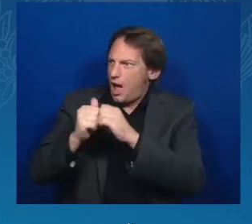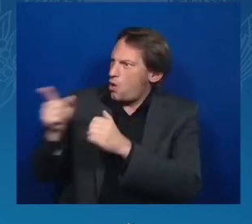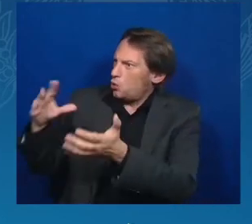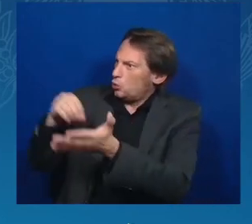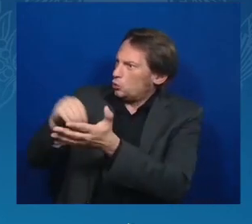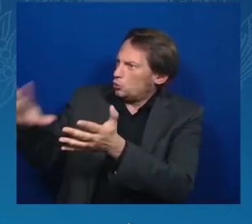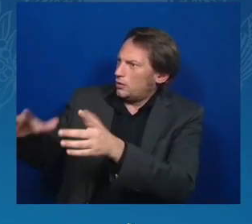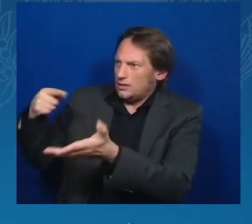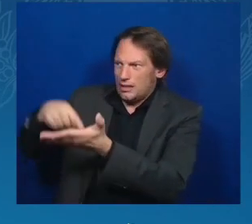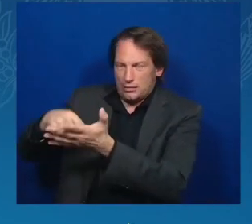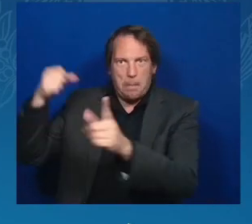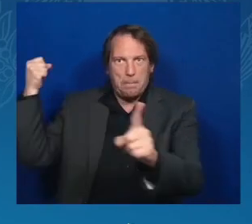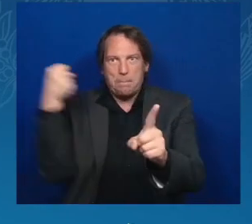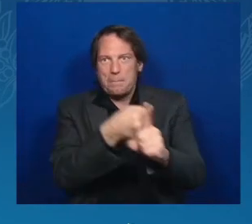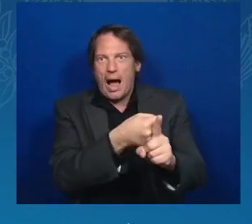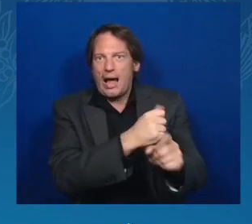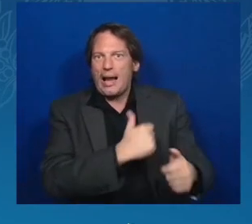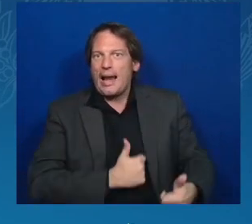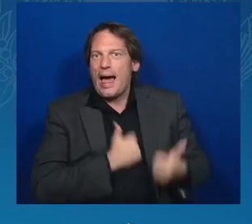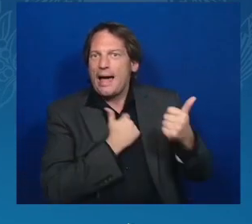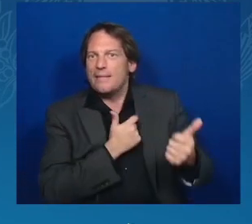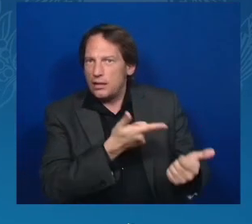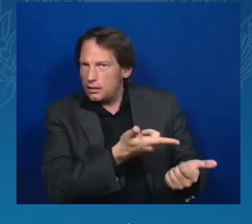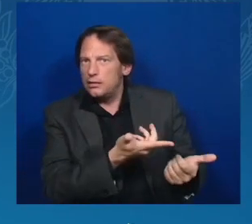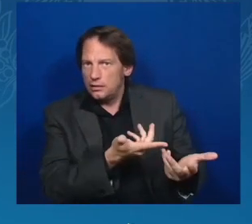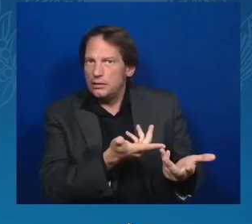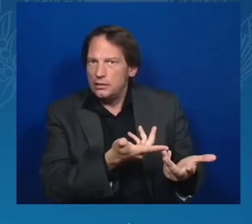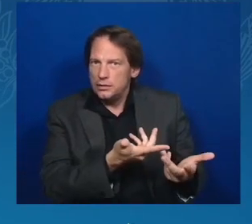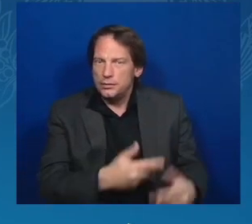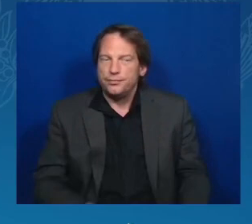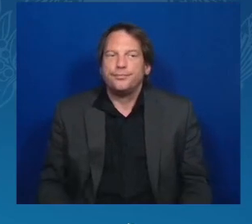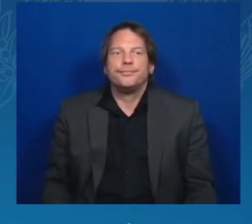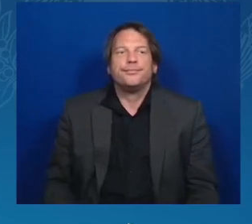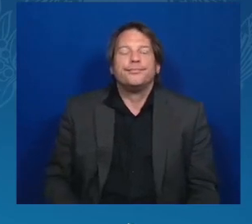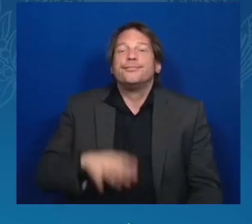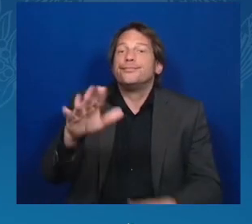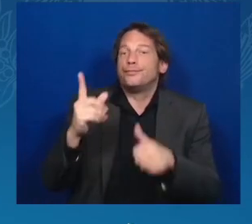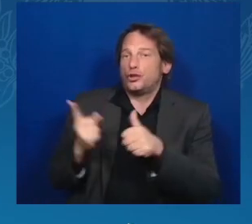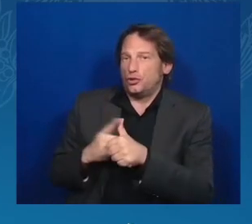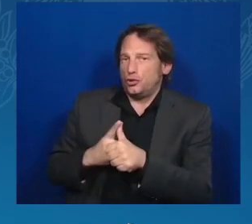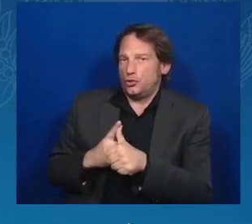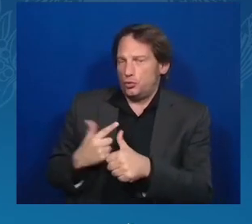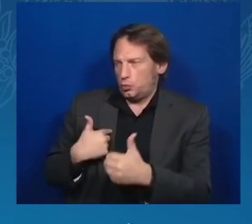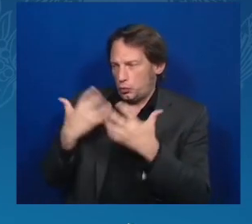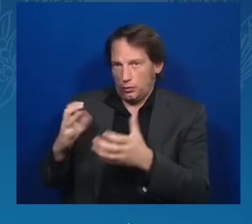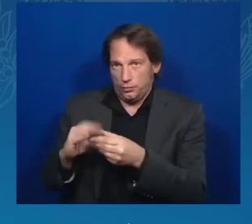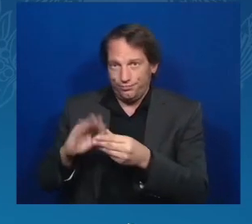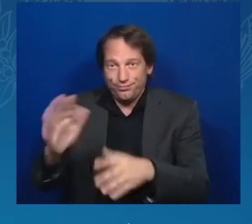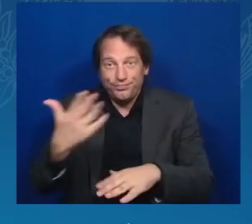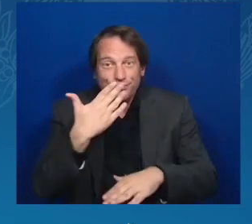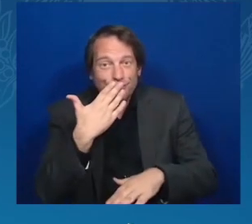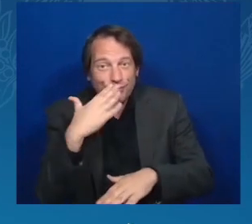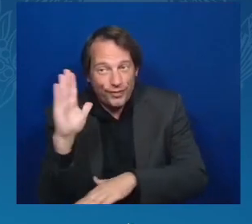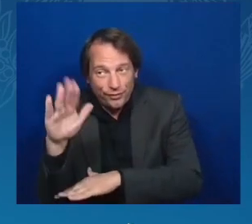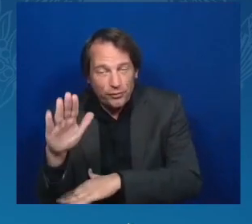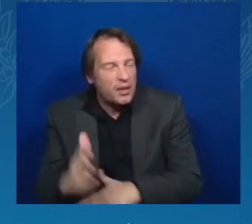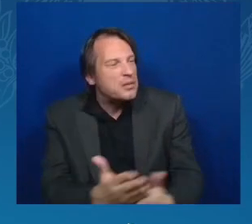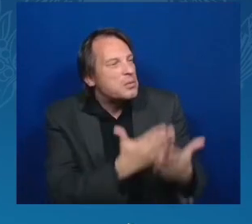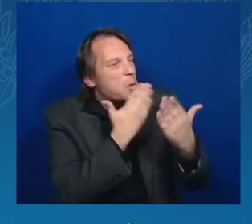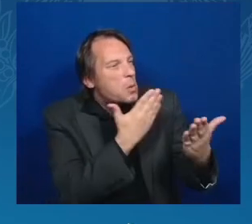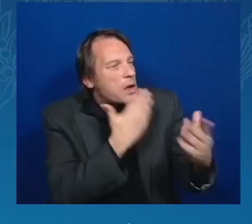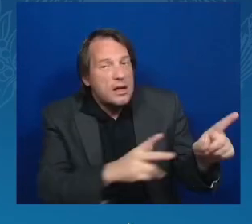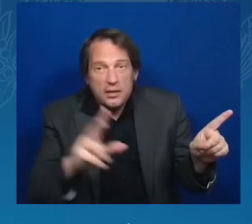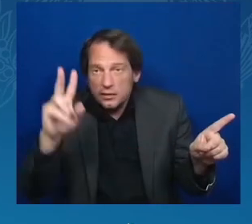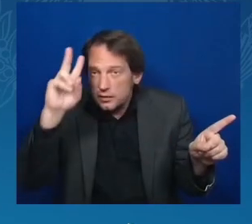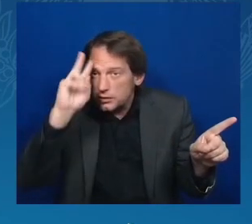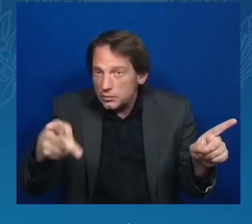First thing I'd like to say is good afternoon and thank the Vice President for coming here and talking